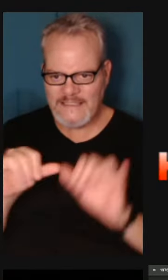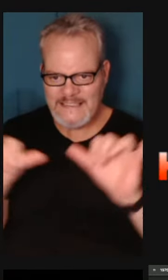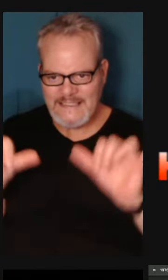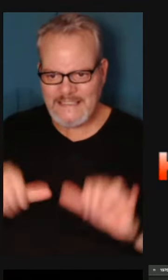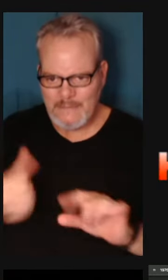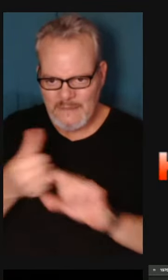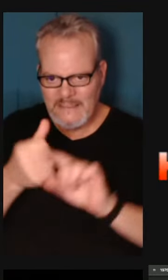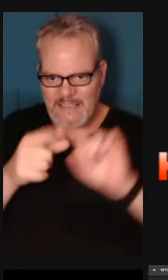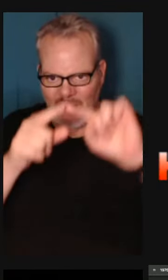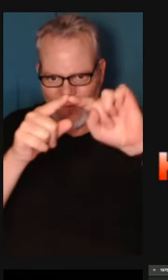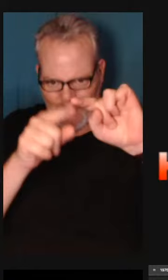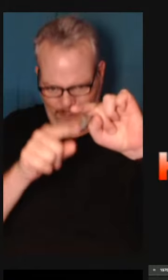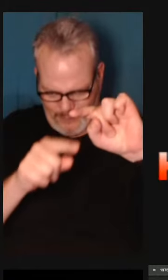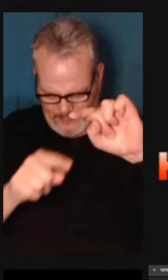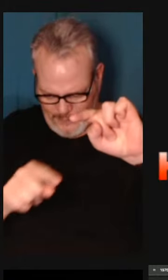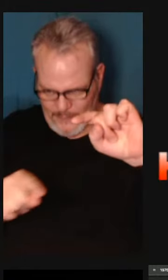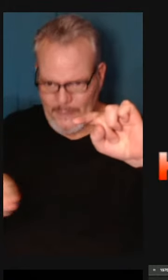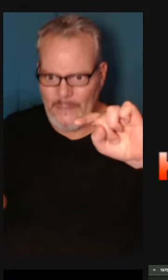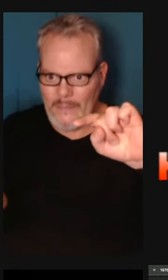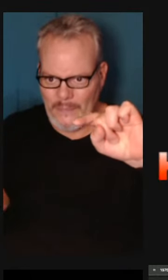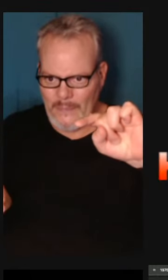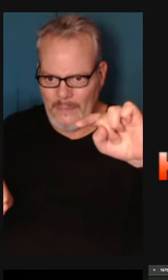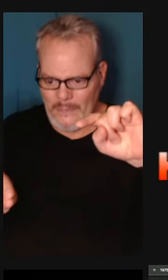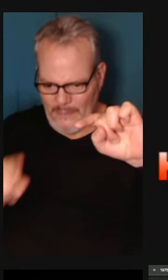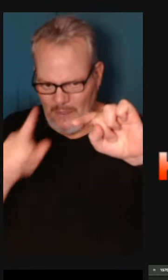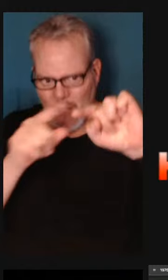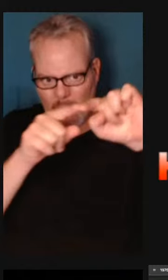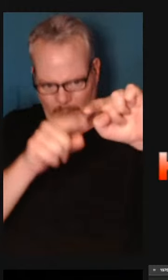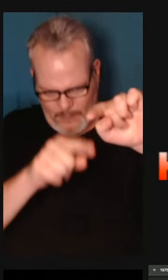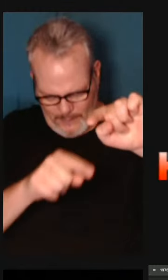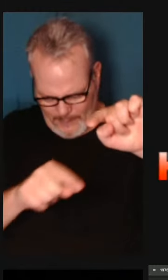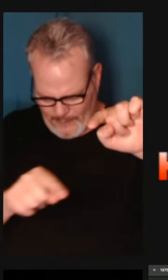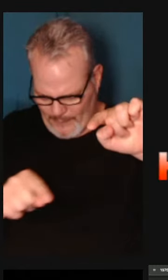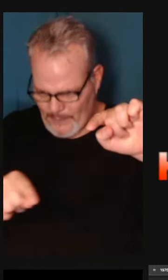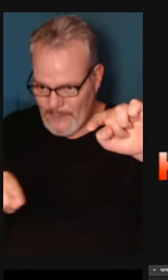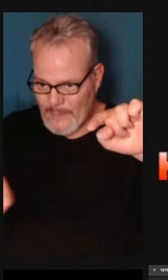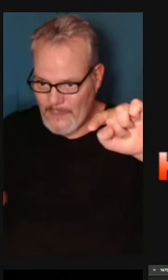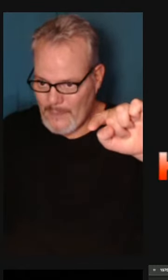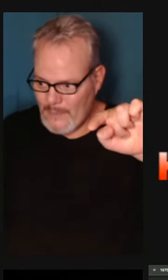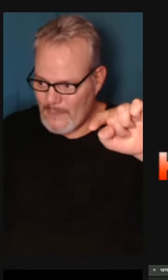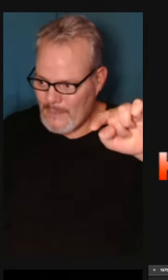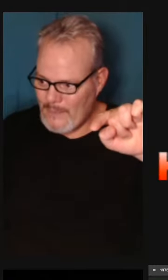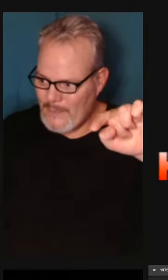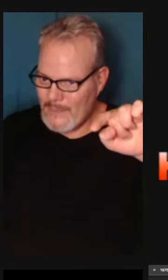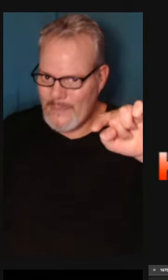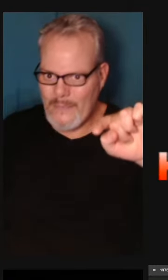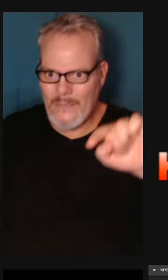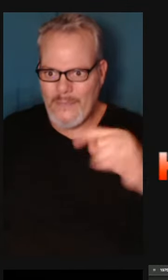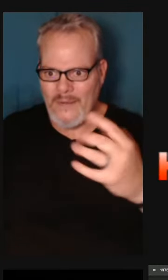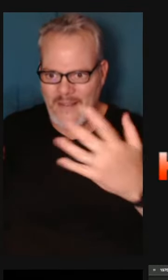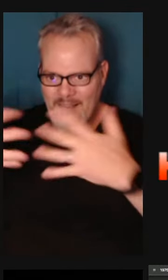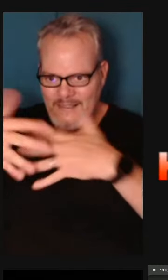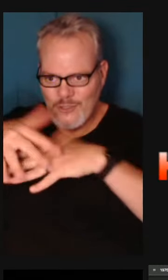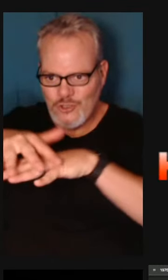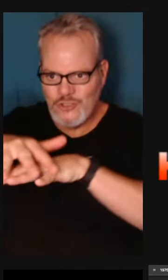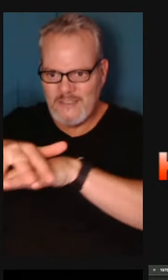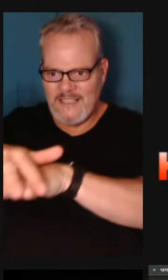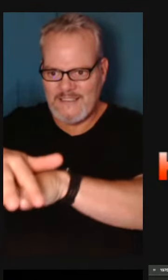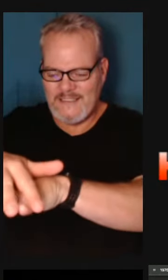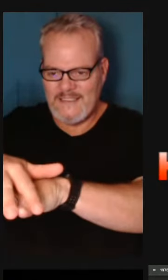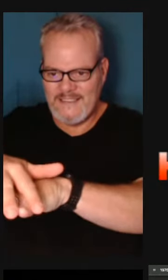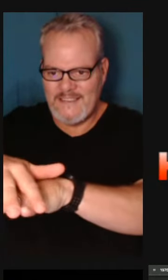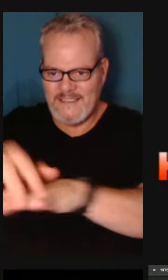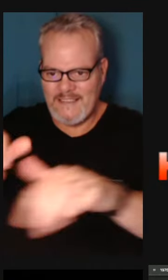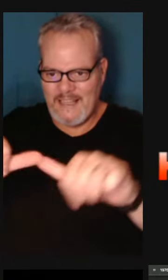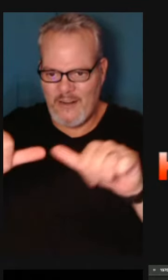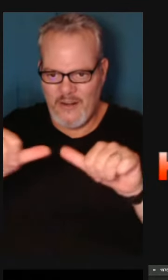going all the way to the bottom and intersecting and feeding into this pre-oceanic crust, right? And so the reason was